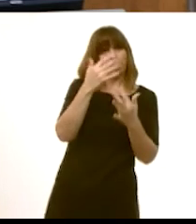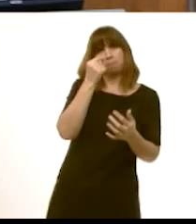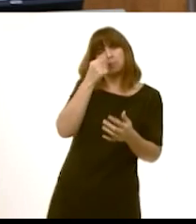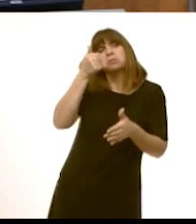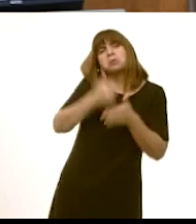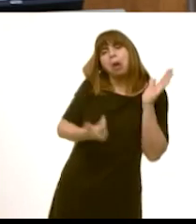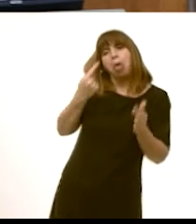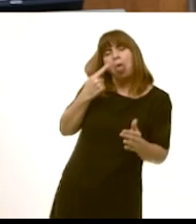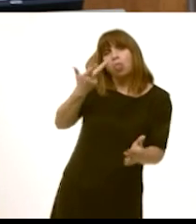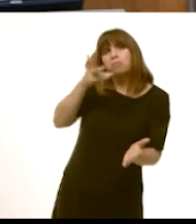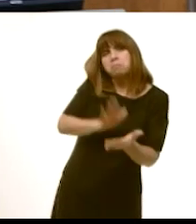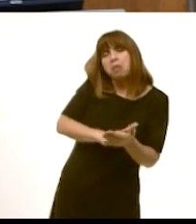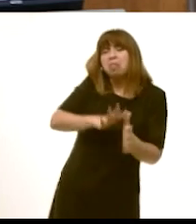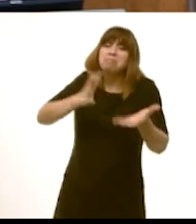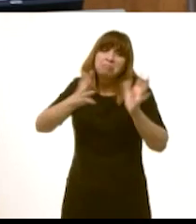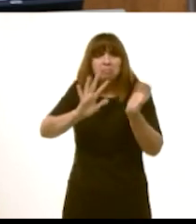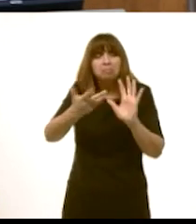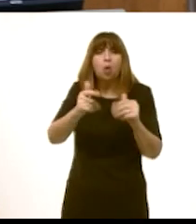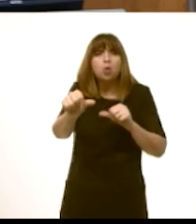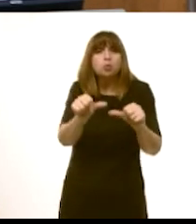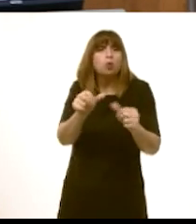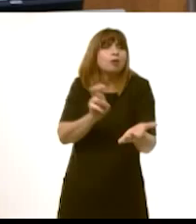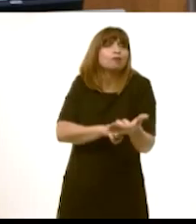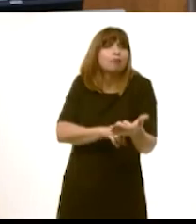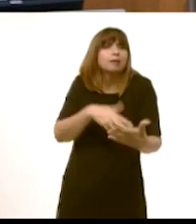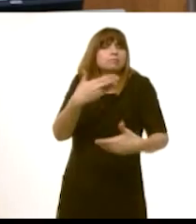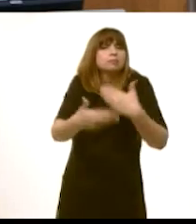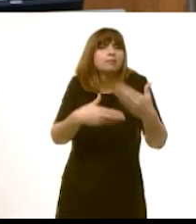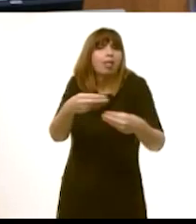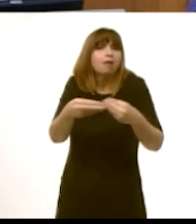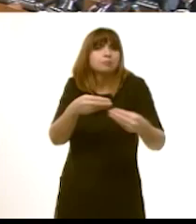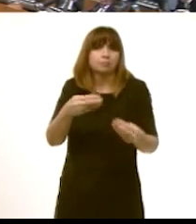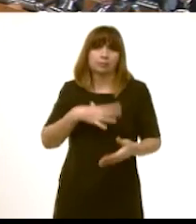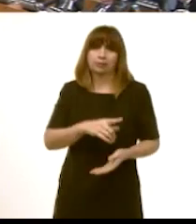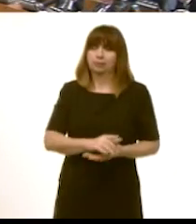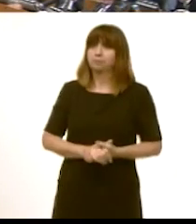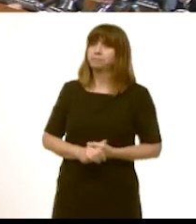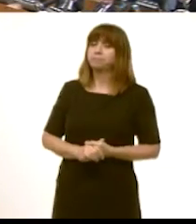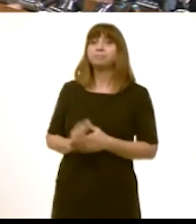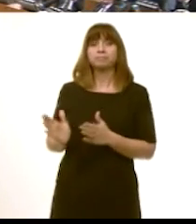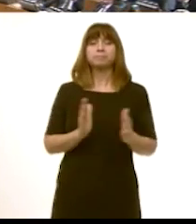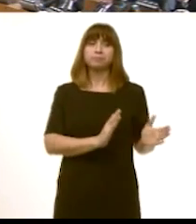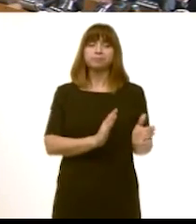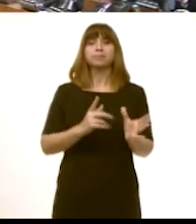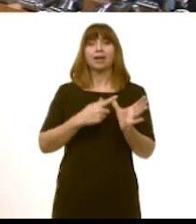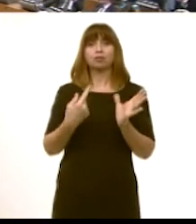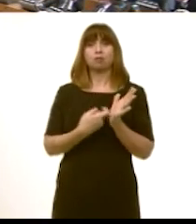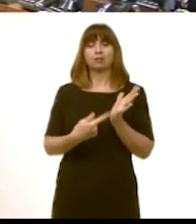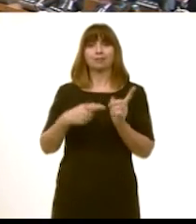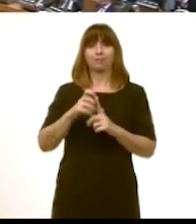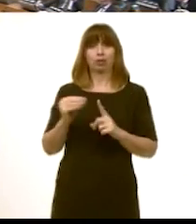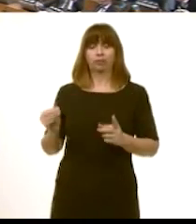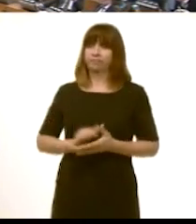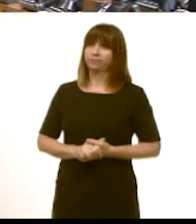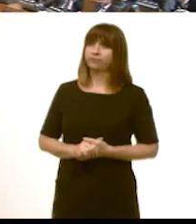offer, and certainly has been the experience in my part of the world. And the Leader of the Opposition, Andrew R.T.Davies. Thank you, Deputy Presiding